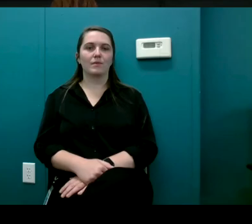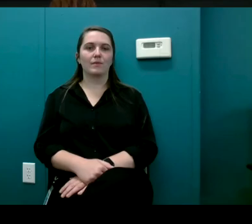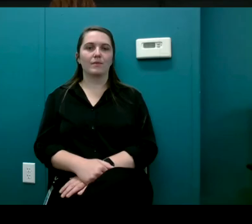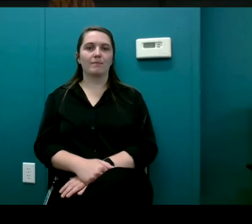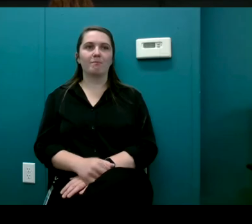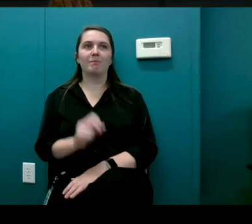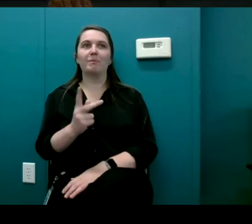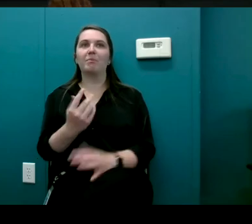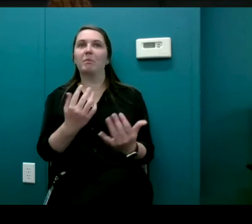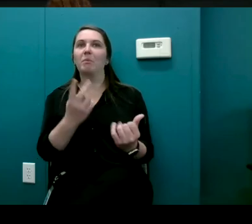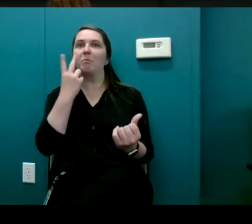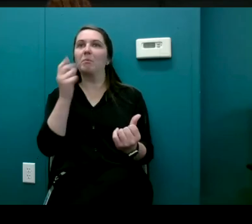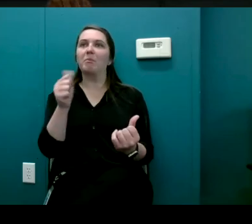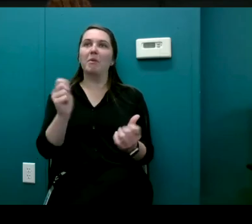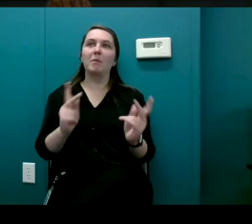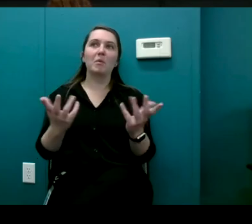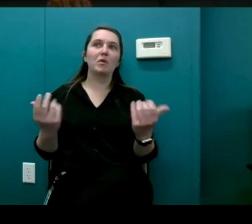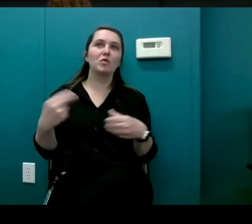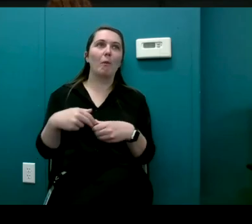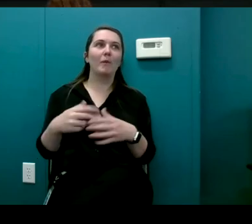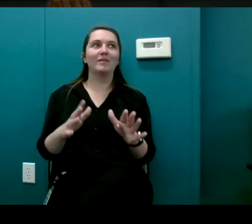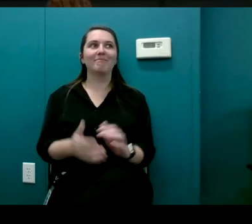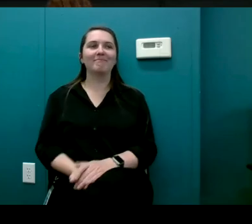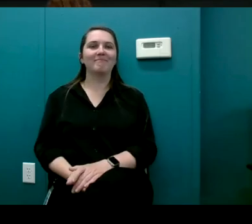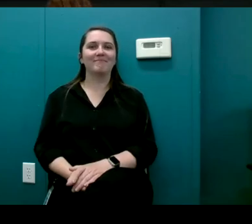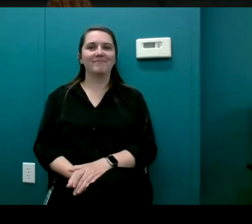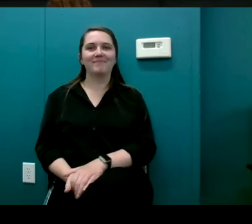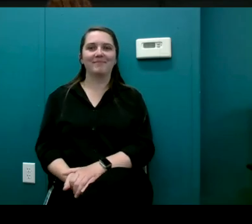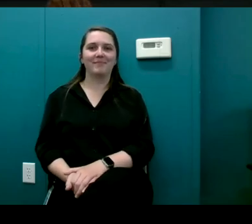Okay, we'll wait to see if anybody else wants to join.